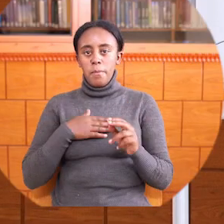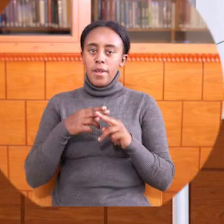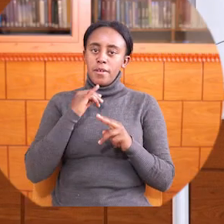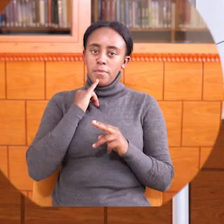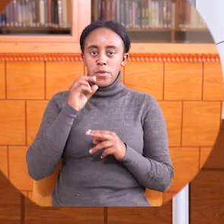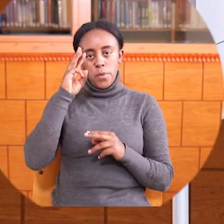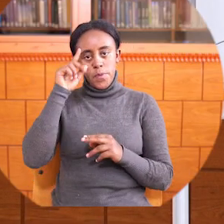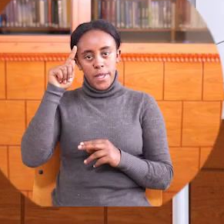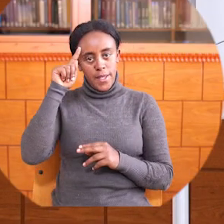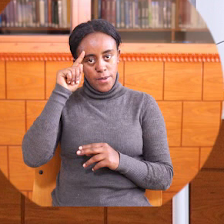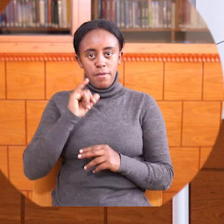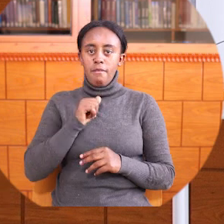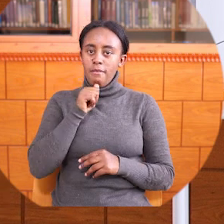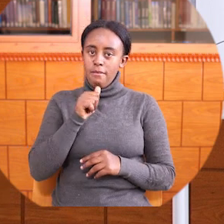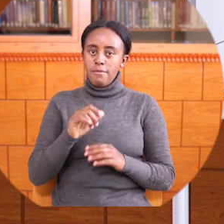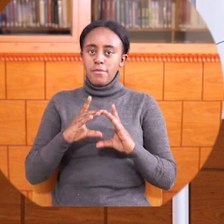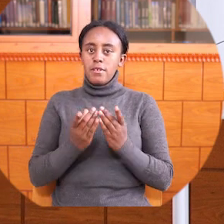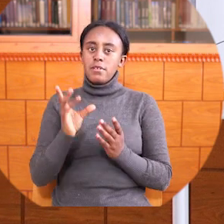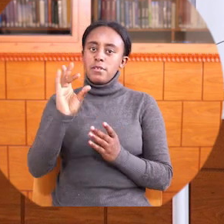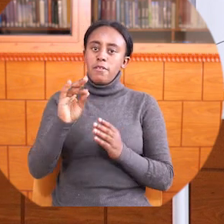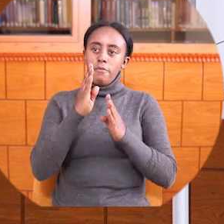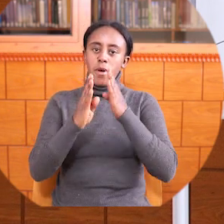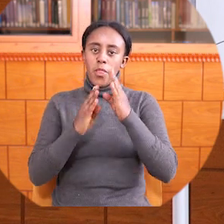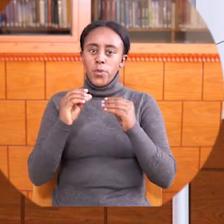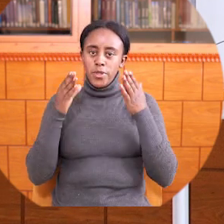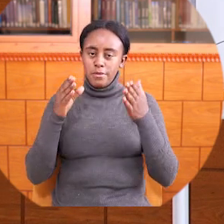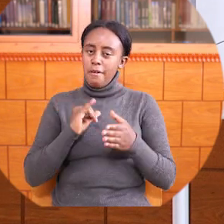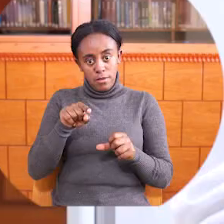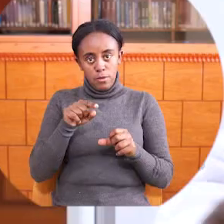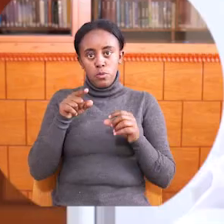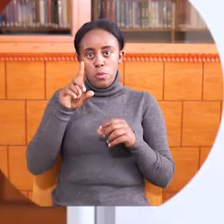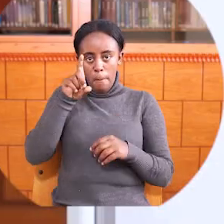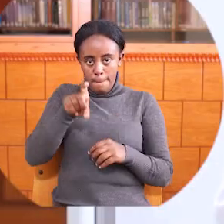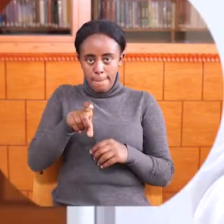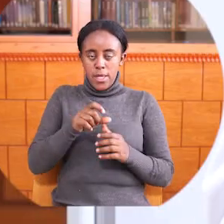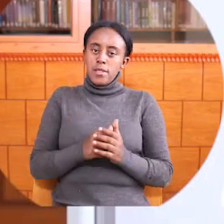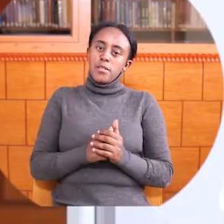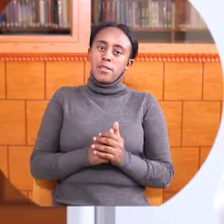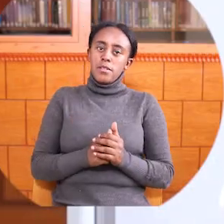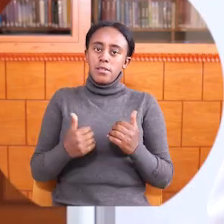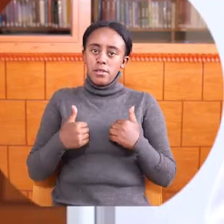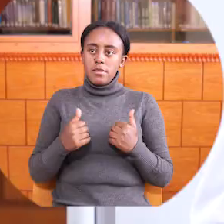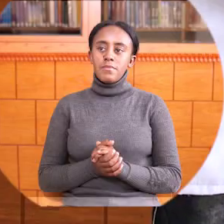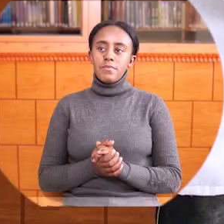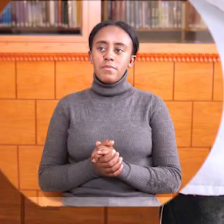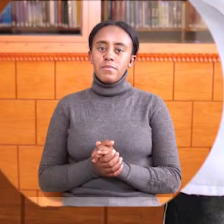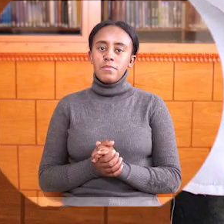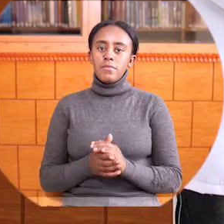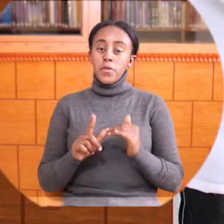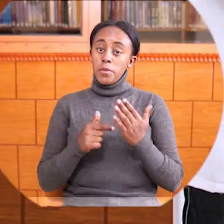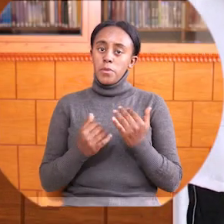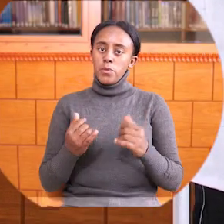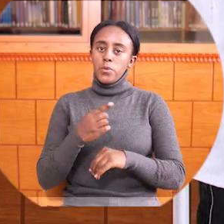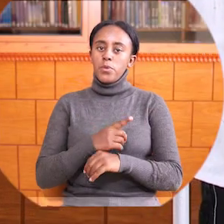my name is Wasun Gezu. I am grade 7 biology teacher. I'm happy to meet you. Stay at home for me. So